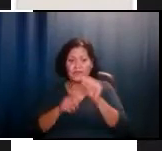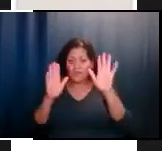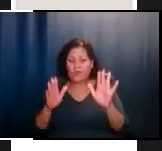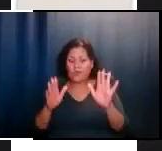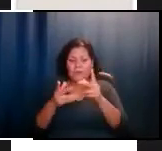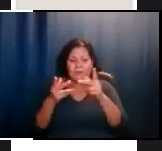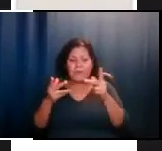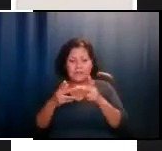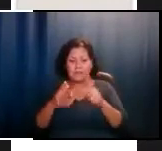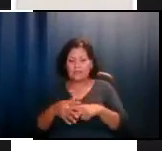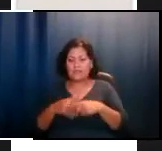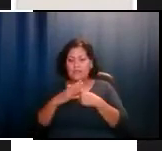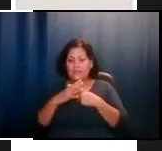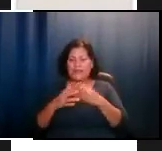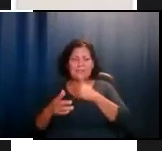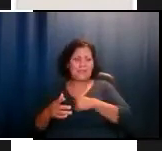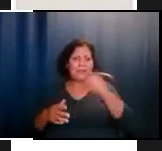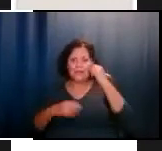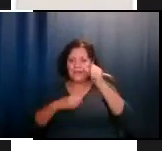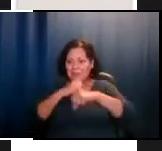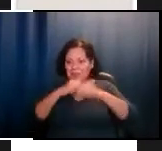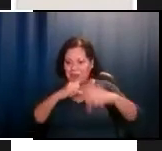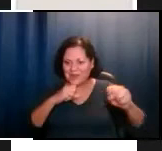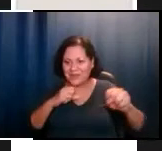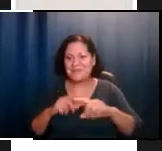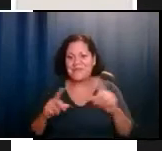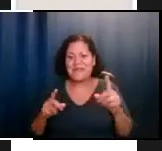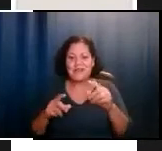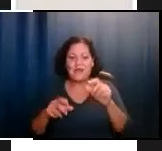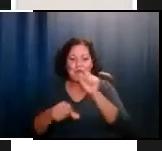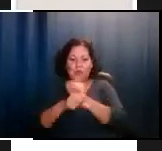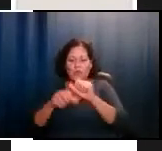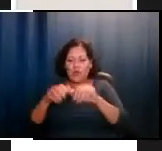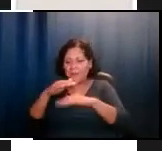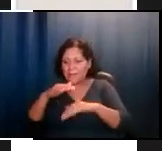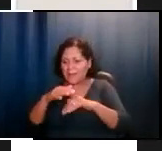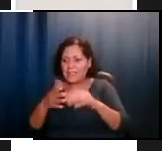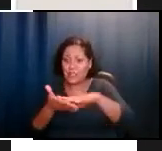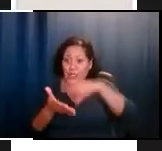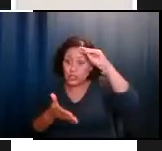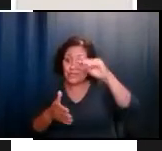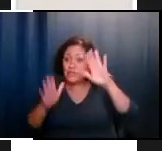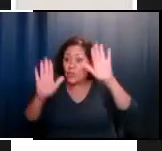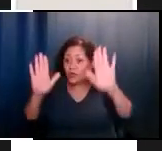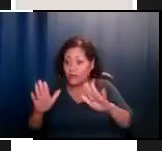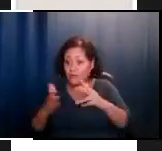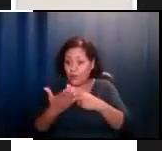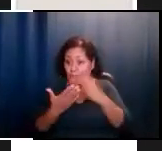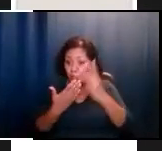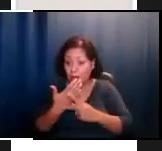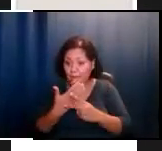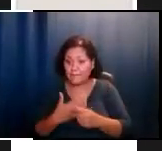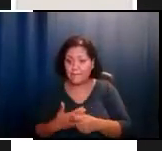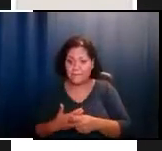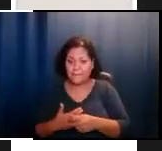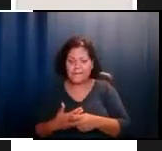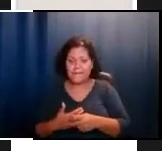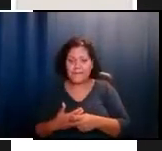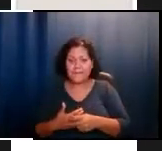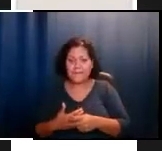start. So I'm sorry if I went on with that. Work-based learning is a great program. Now,